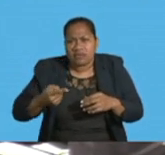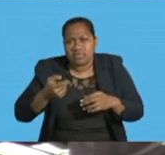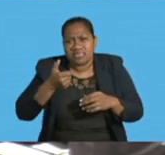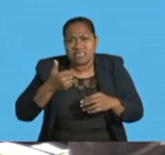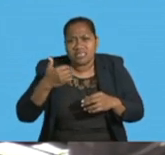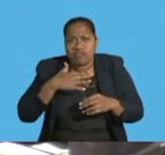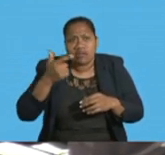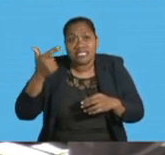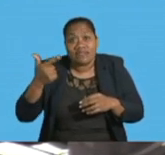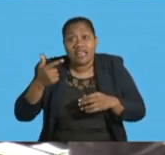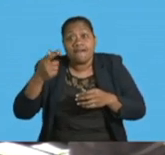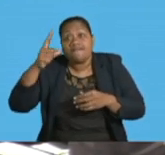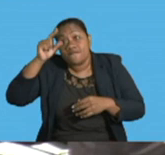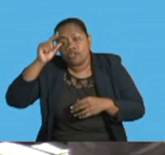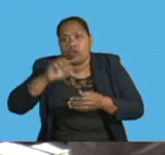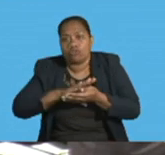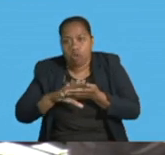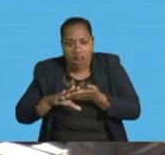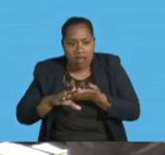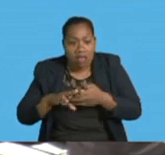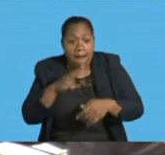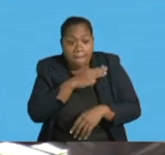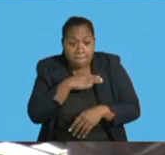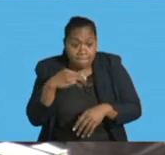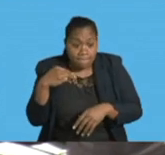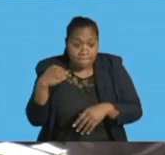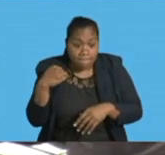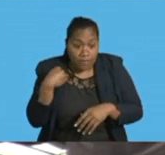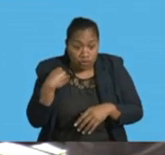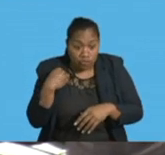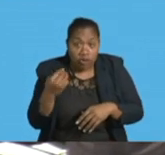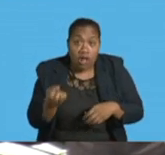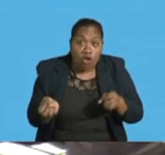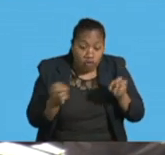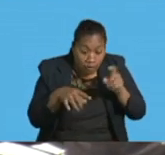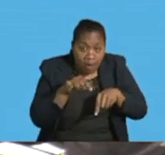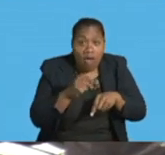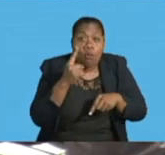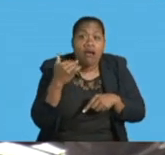679,617 Fijian dollars, while the ministry contributes the balance of